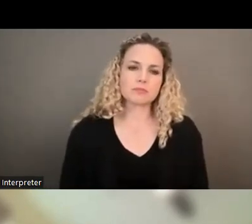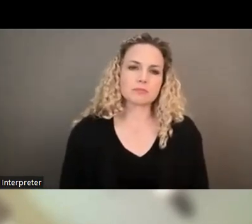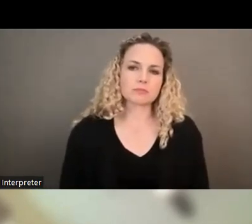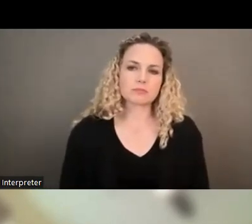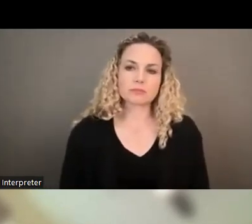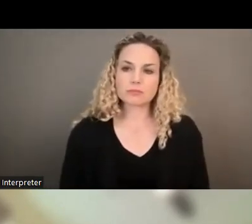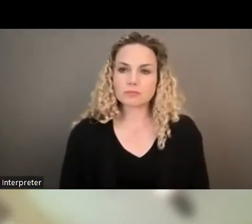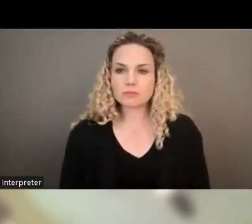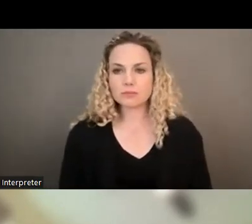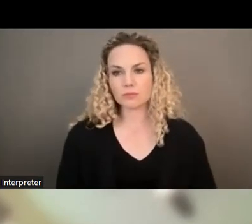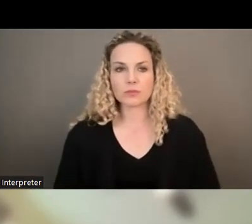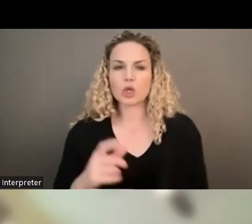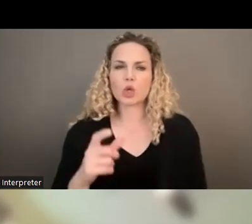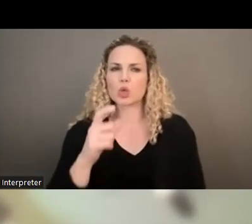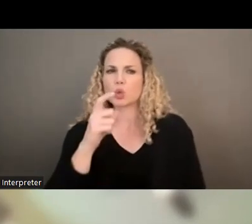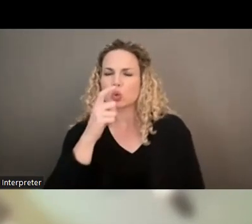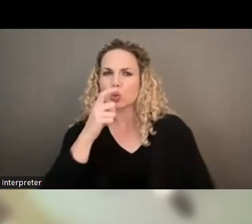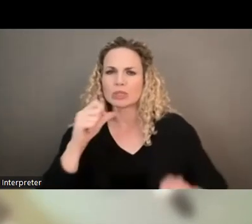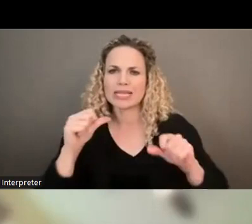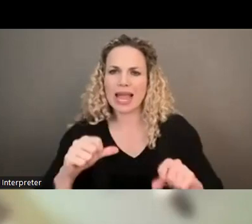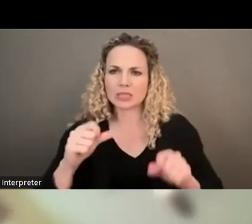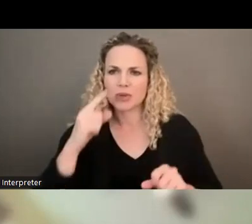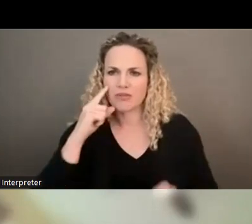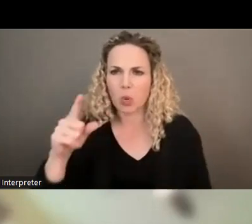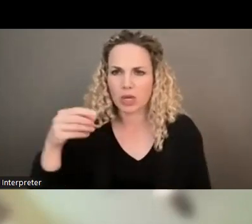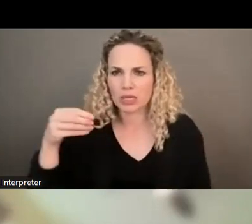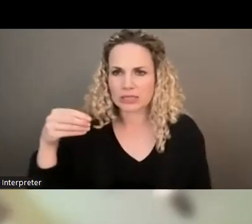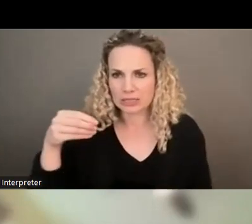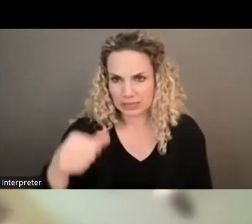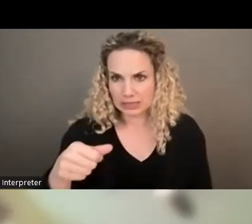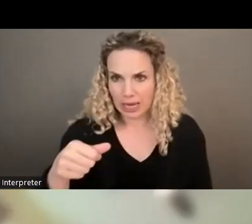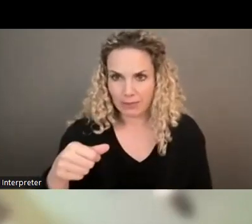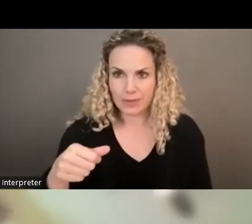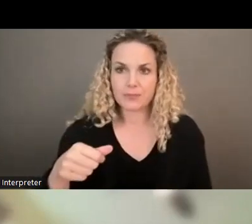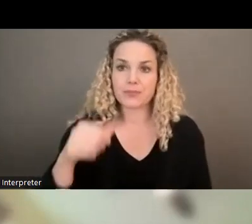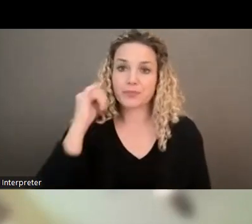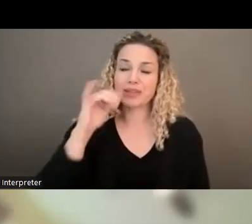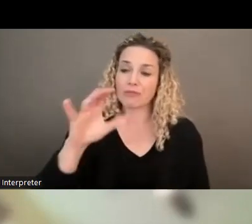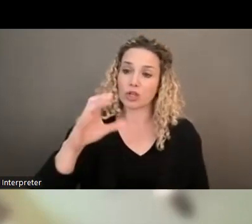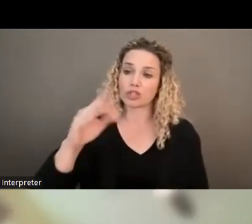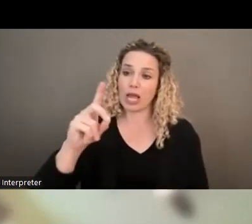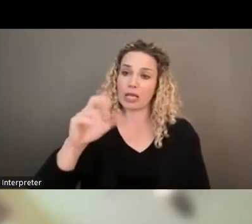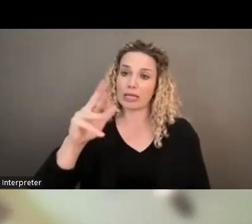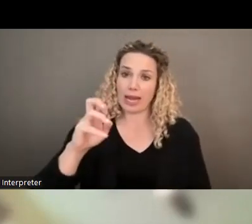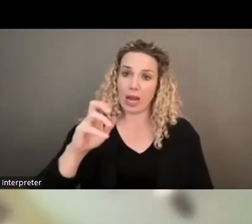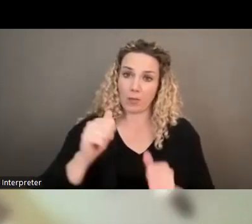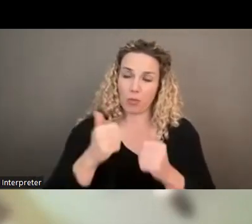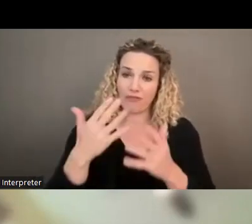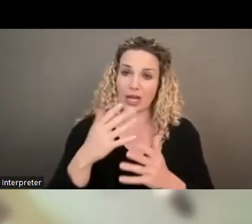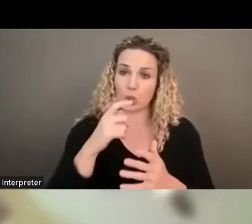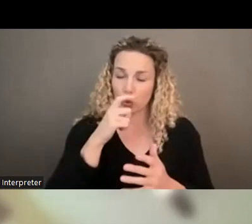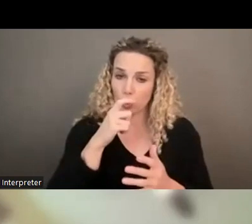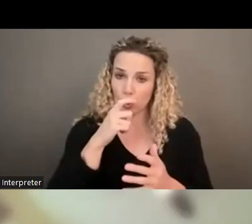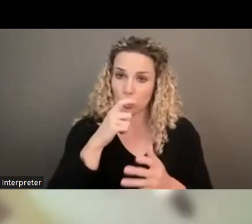Who is eligible for the stipend? If you are a child care provider who serves